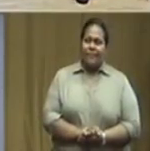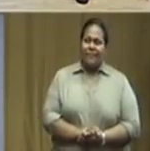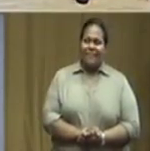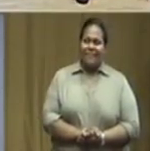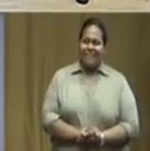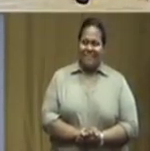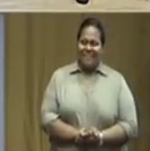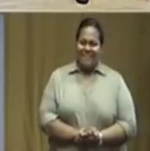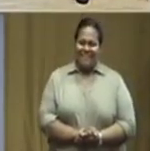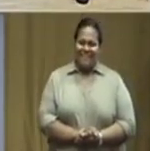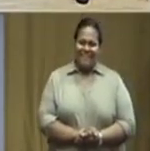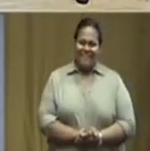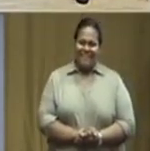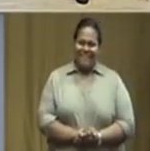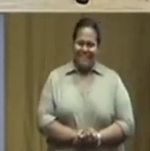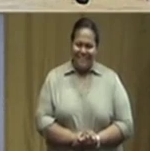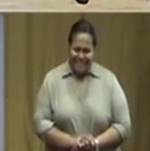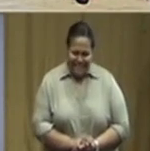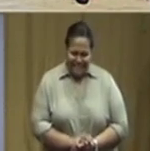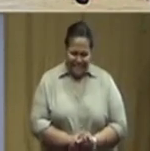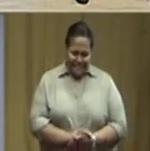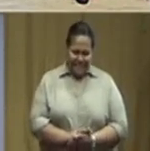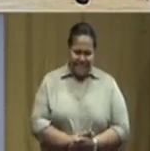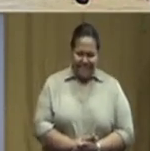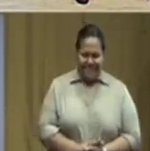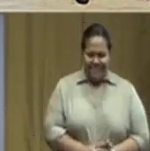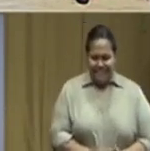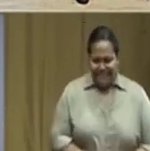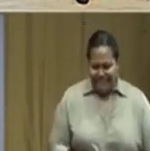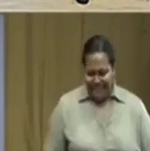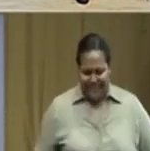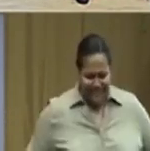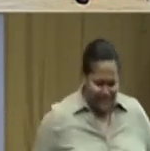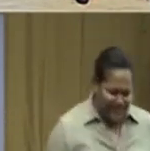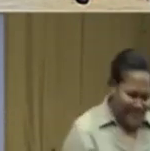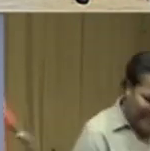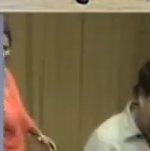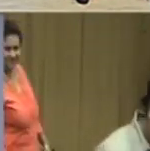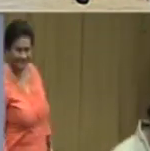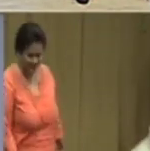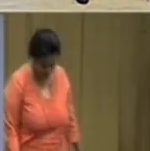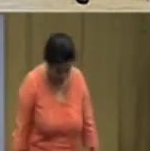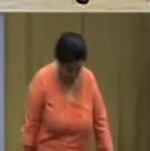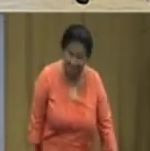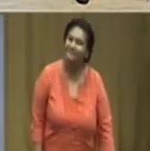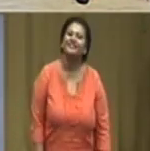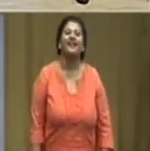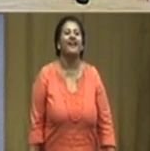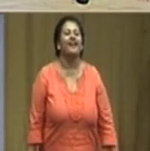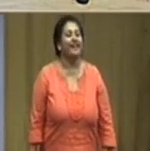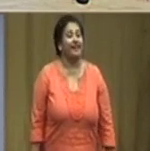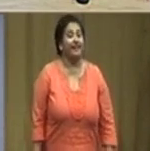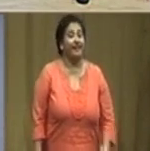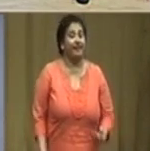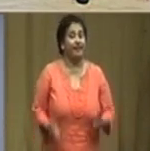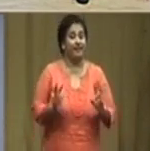Right, I face the daunting task of trying to summarize the richness of this event, so I hope you will be kind in your